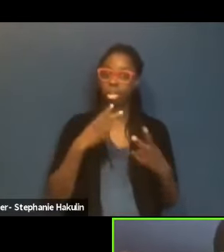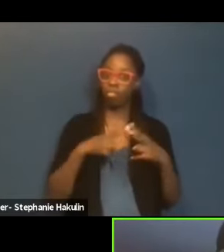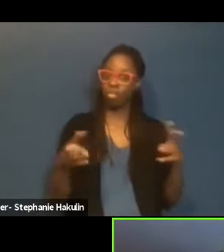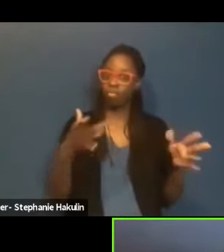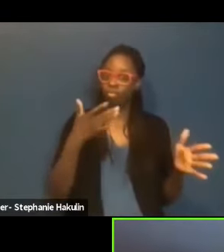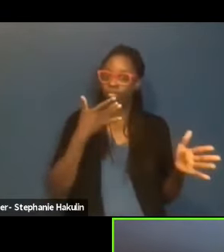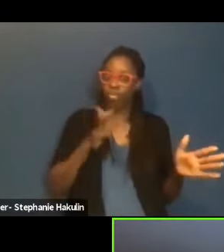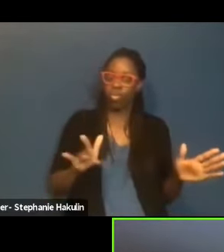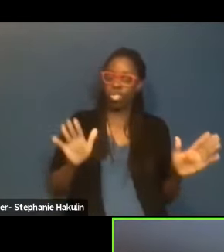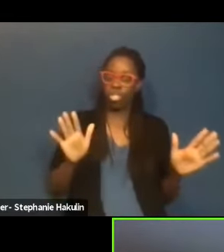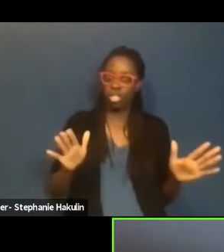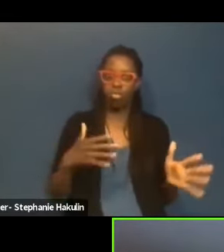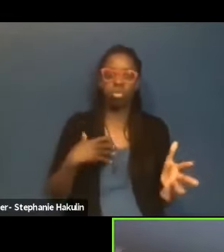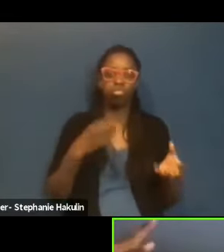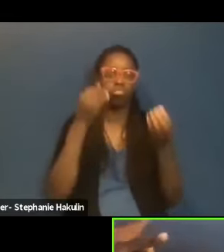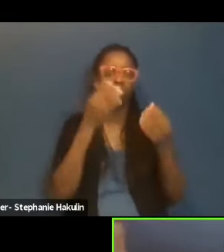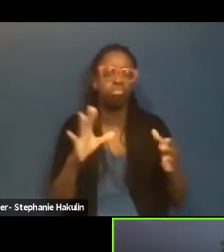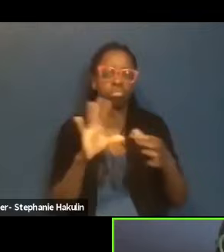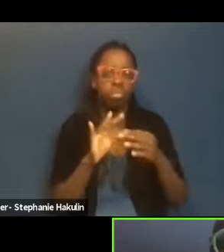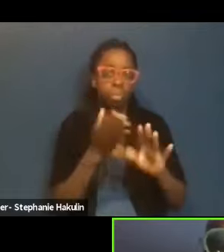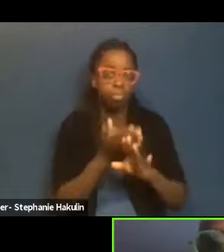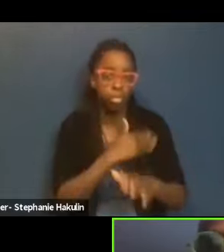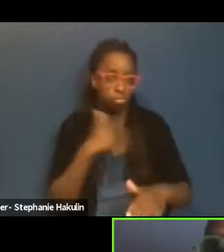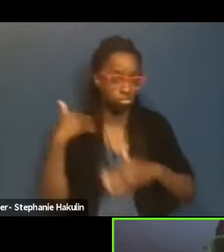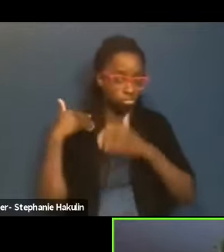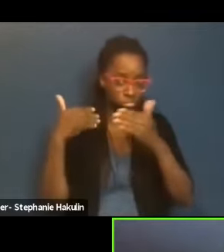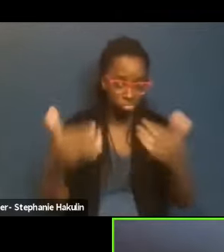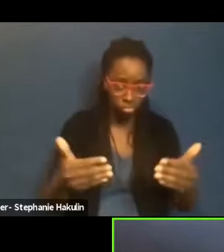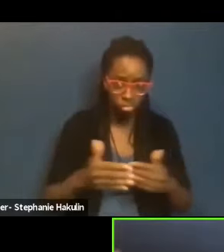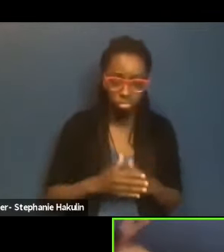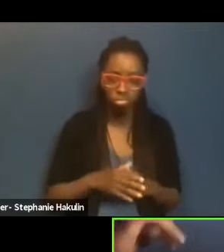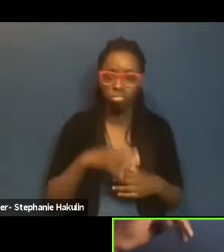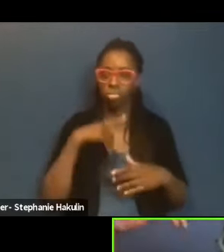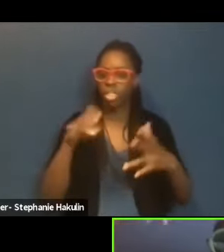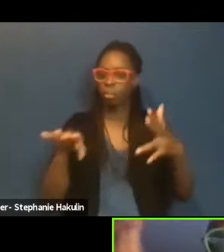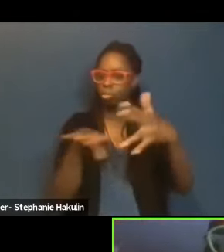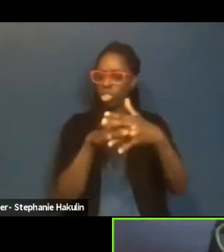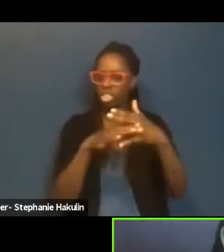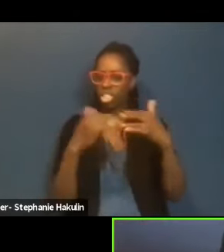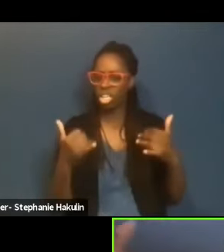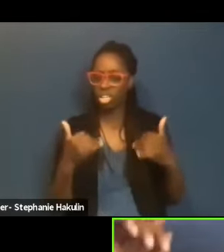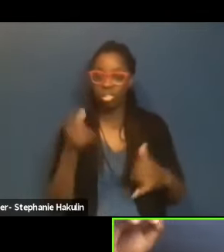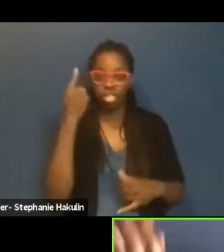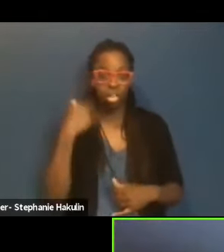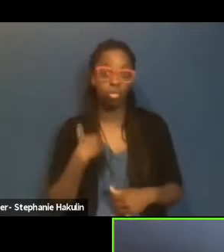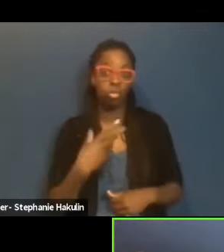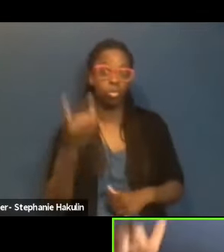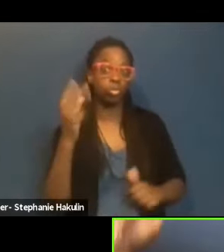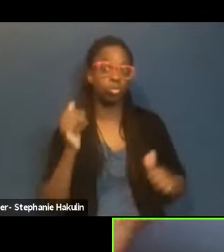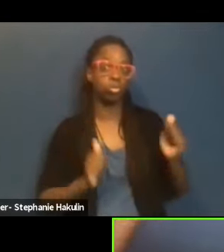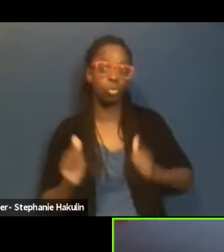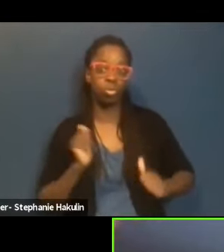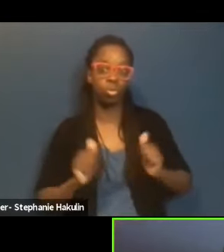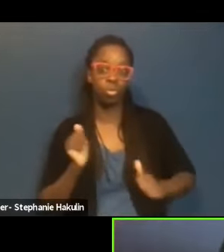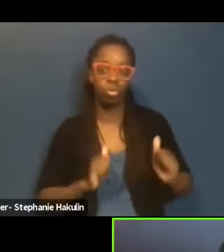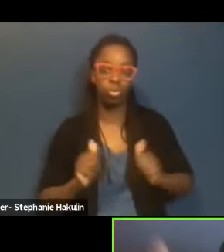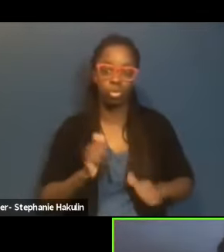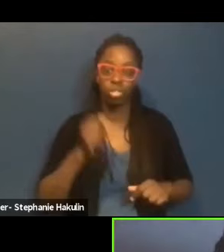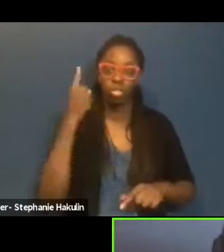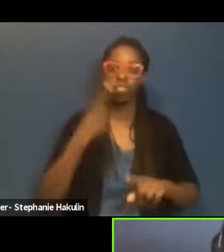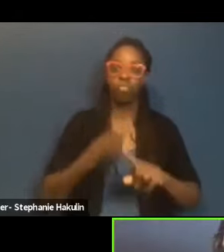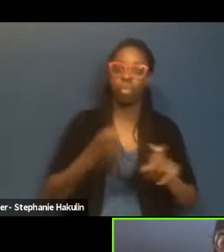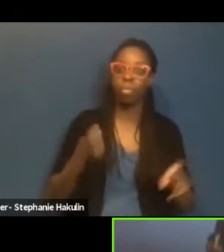go on a little bit of a break, we have two dynamic performances from two dynamic performers. The